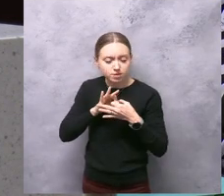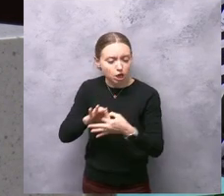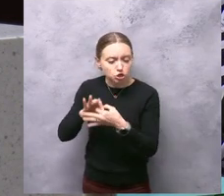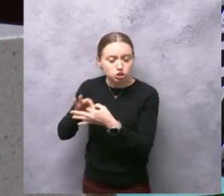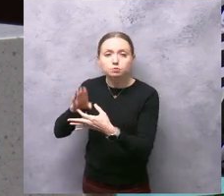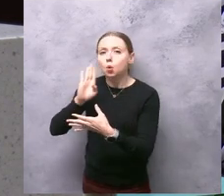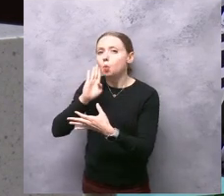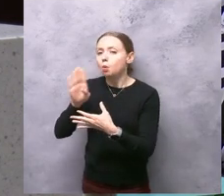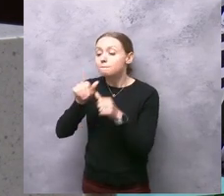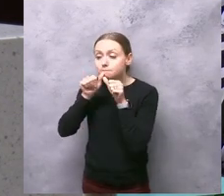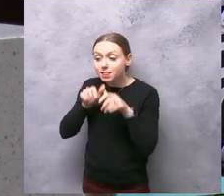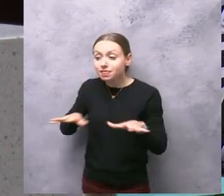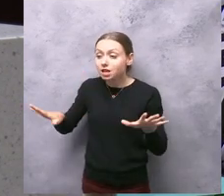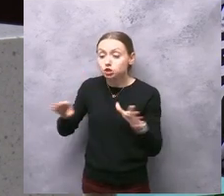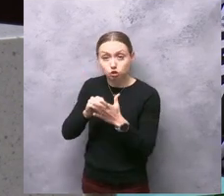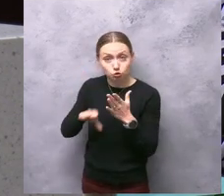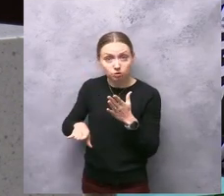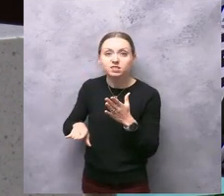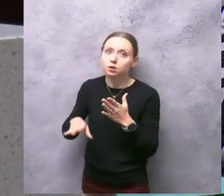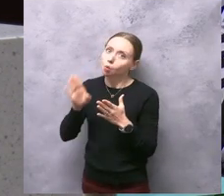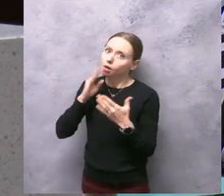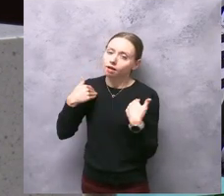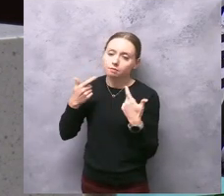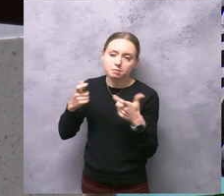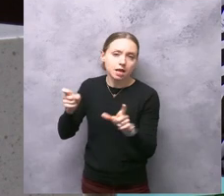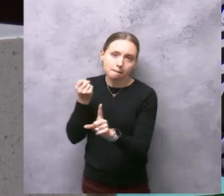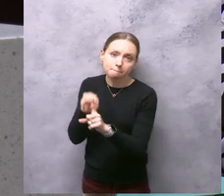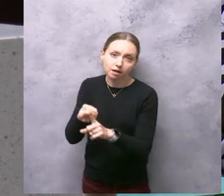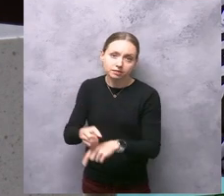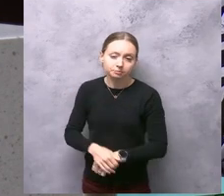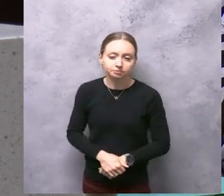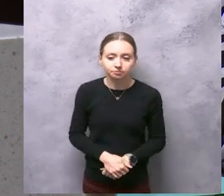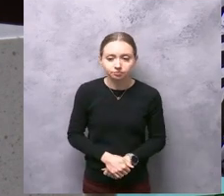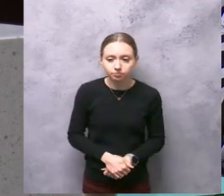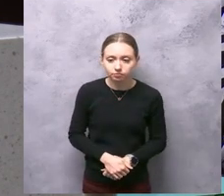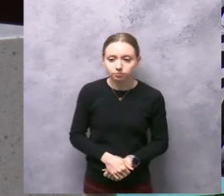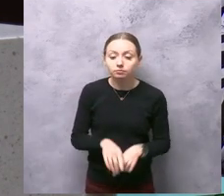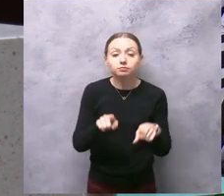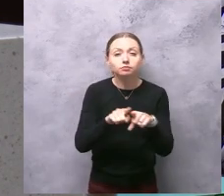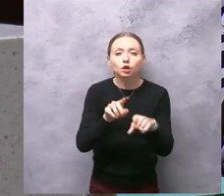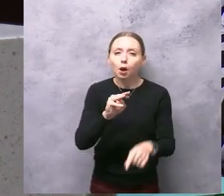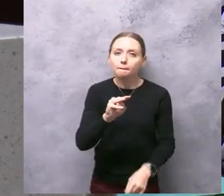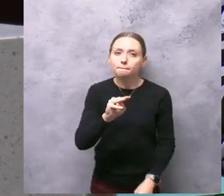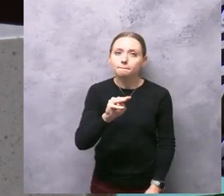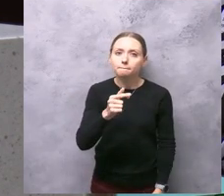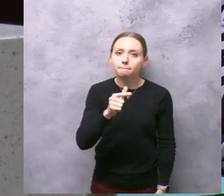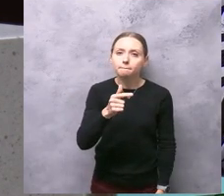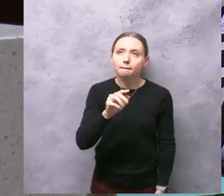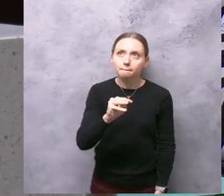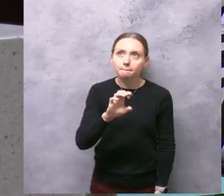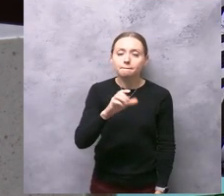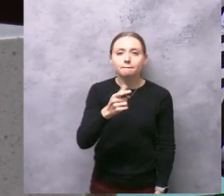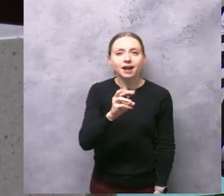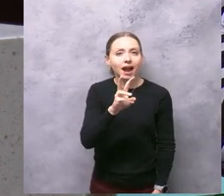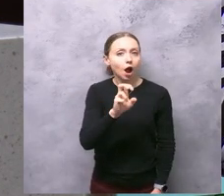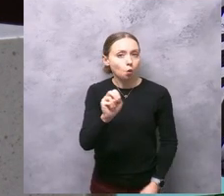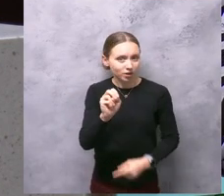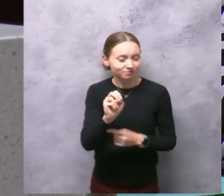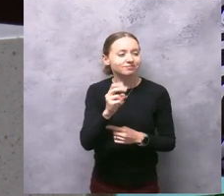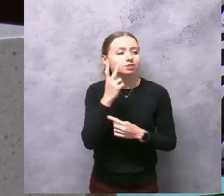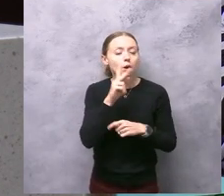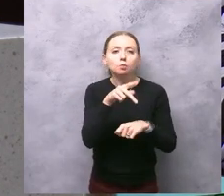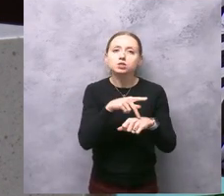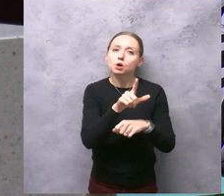the students makes the biggest difference. I went to McGowan to see Principal Laura